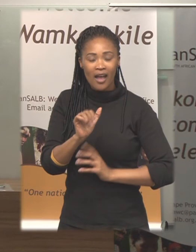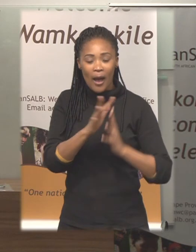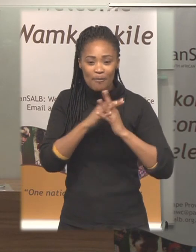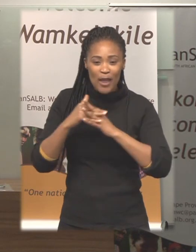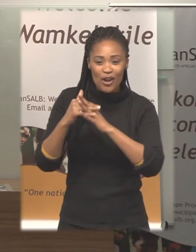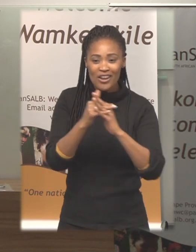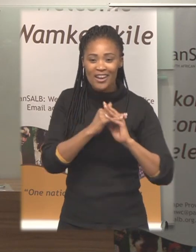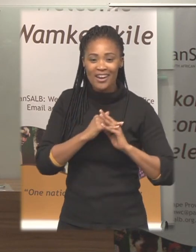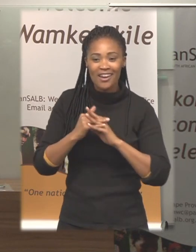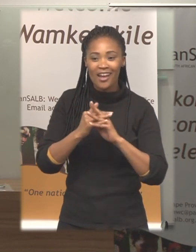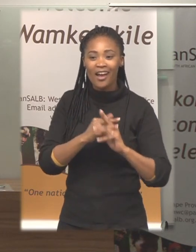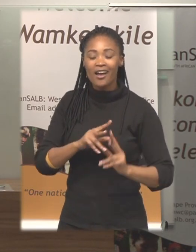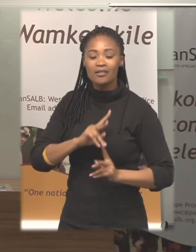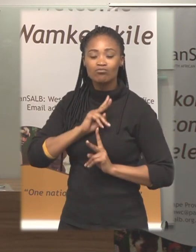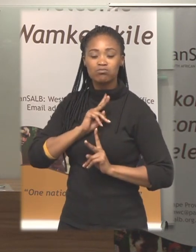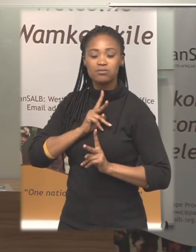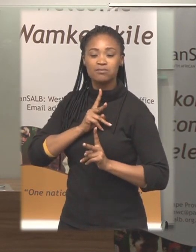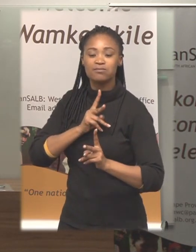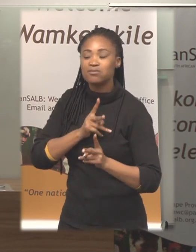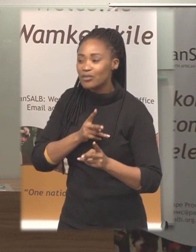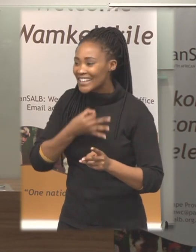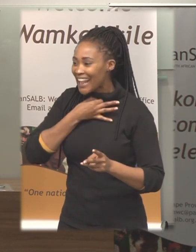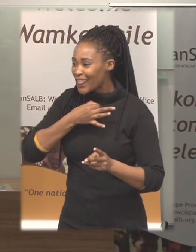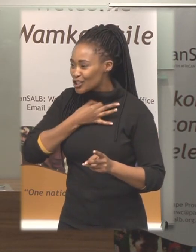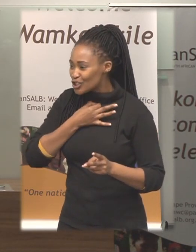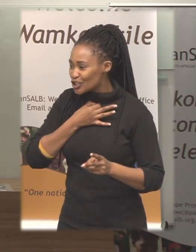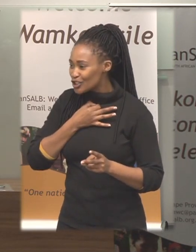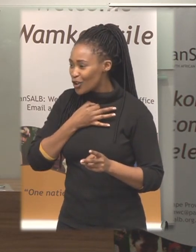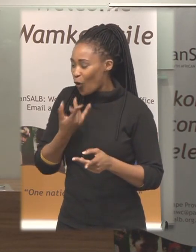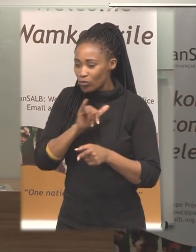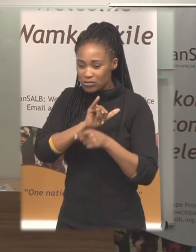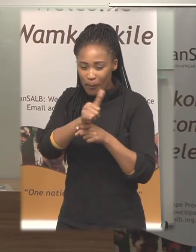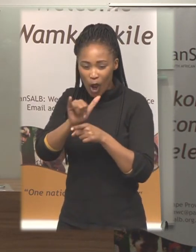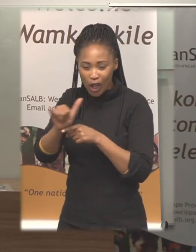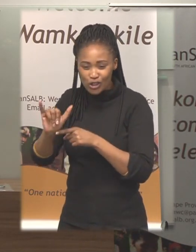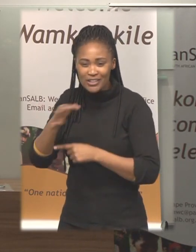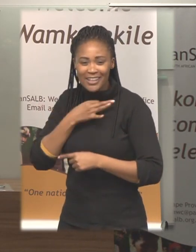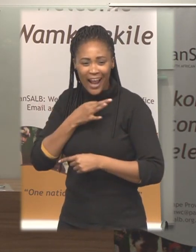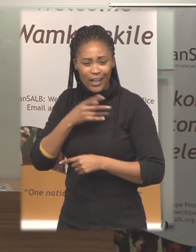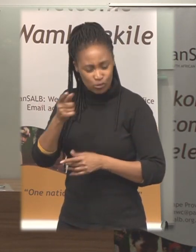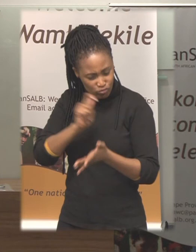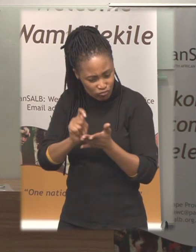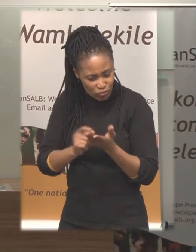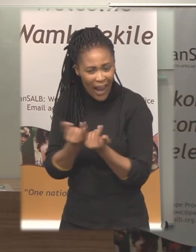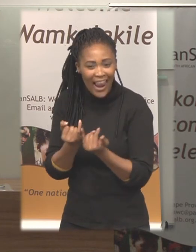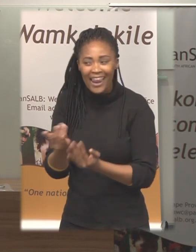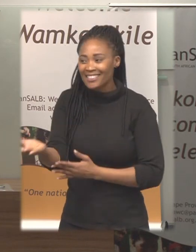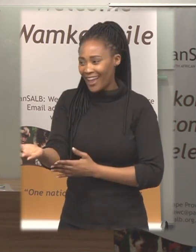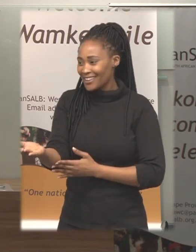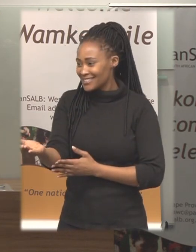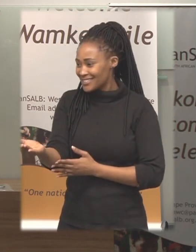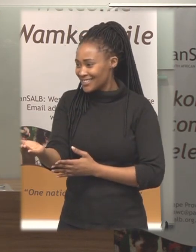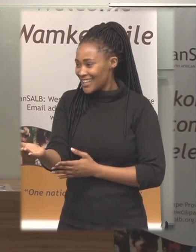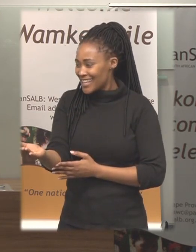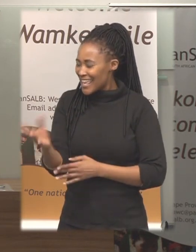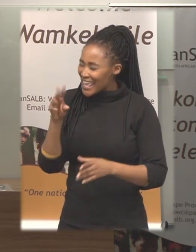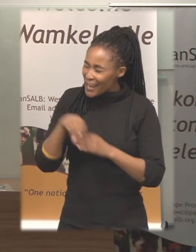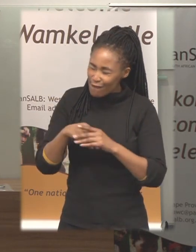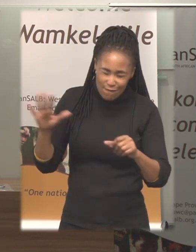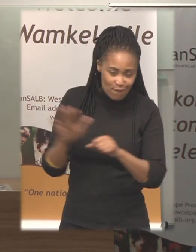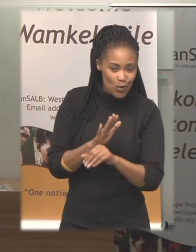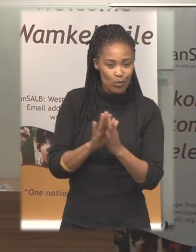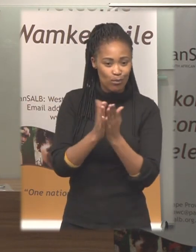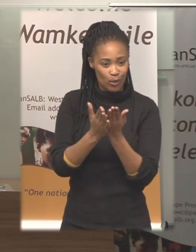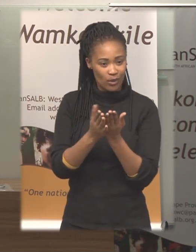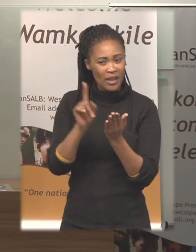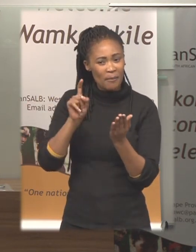academic writing. And you'll see this throughout the book. It's not just in the preface, it's not just in the introduction. So I urge you to have a